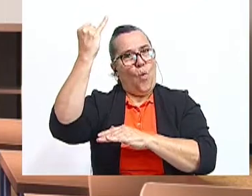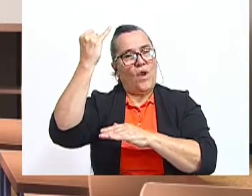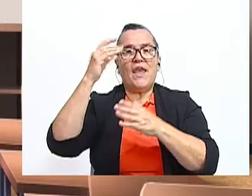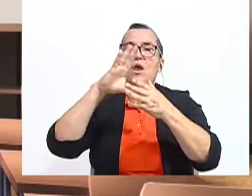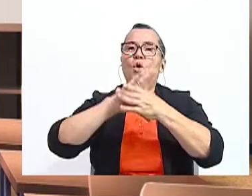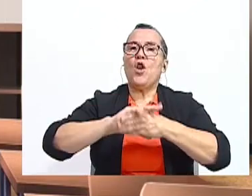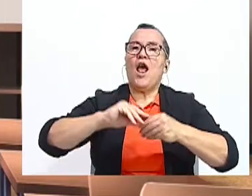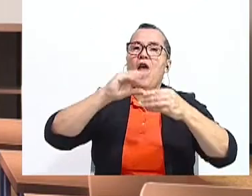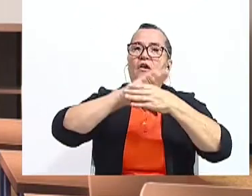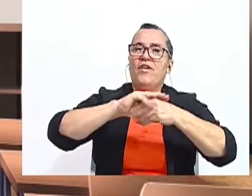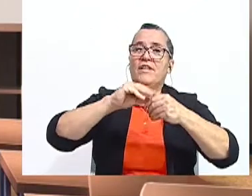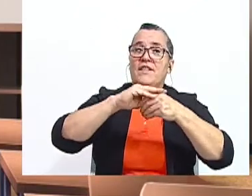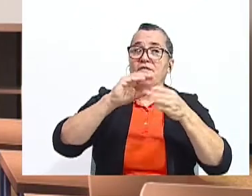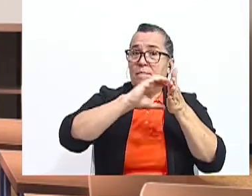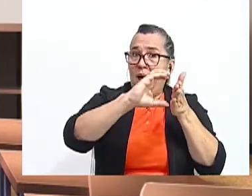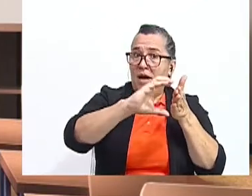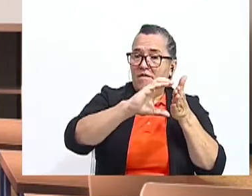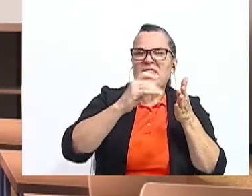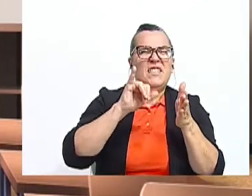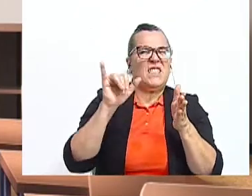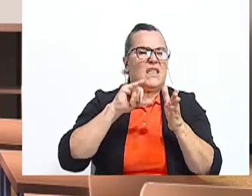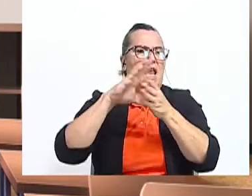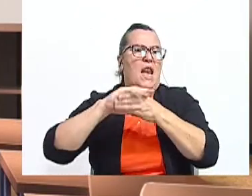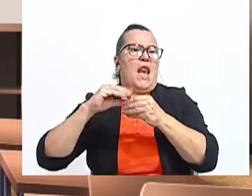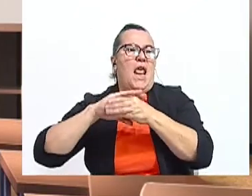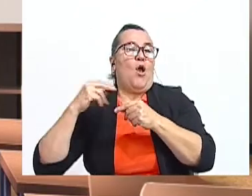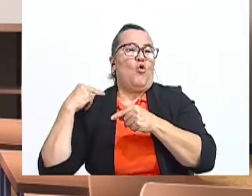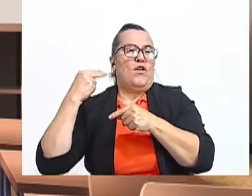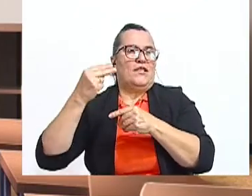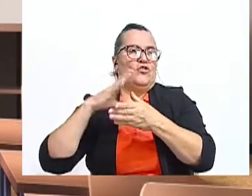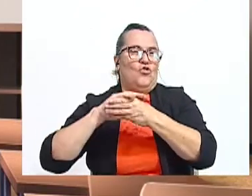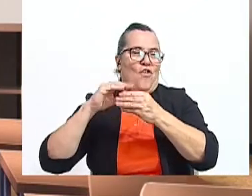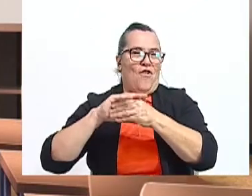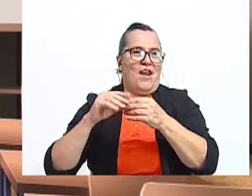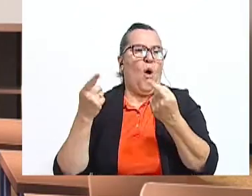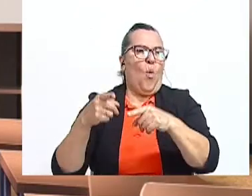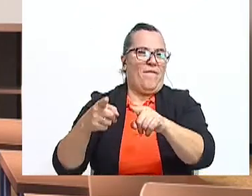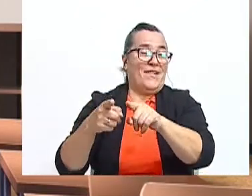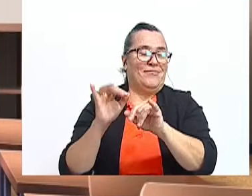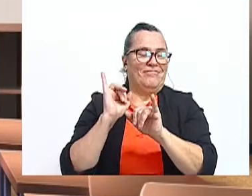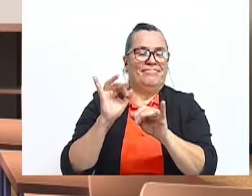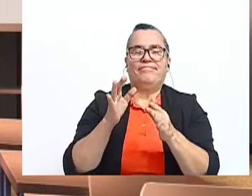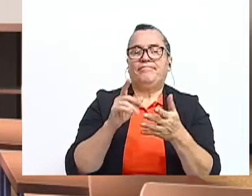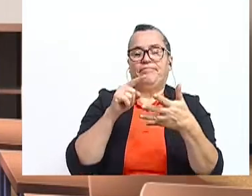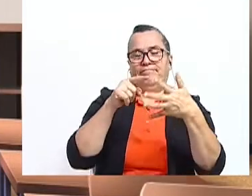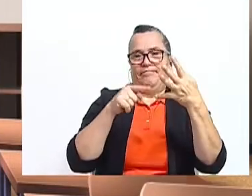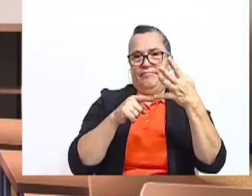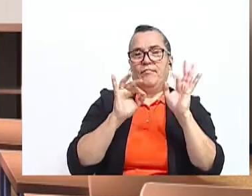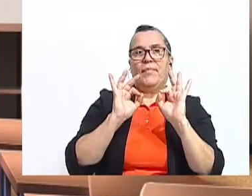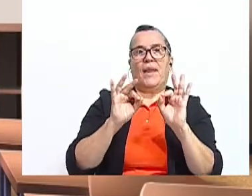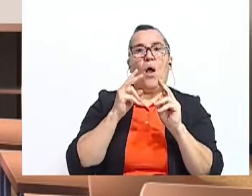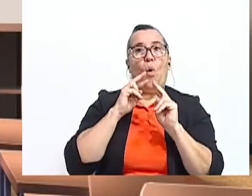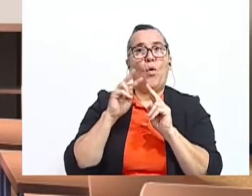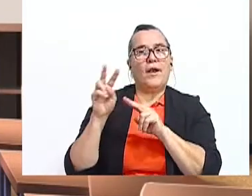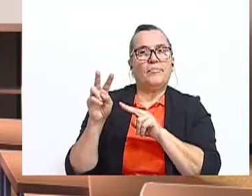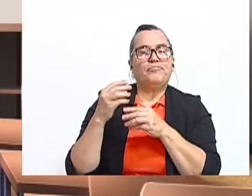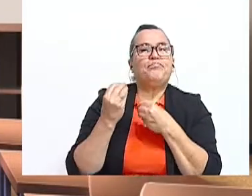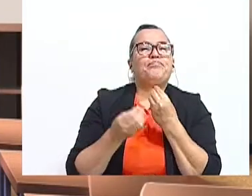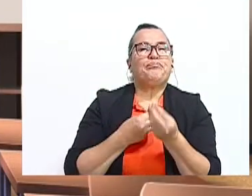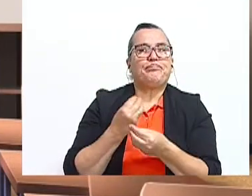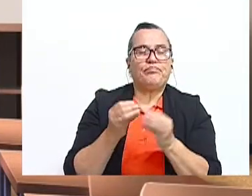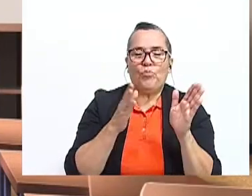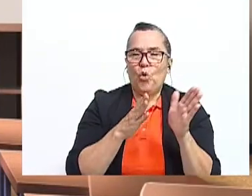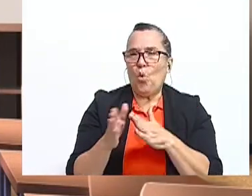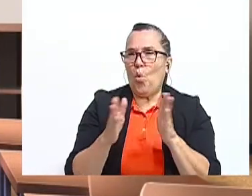narrative paragraph is when we narrate a story or an event, okay? So, very good. Let's imagine you are going to